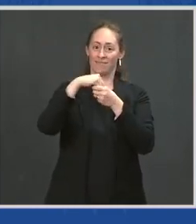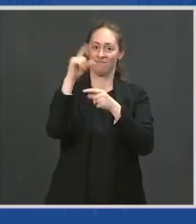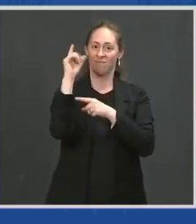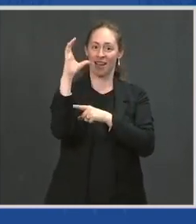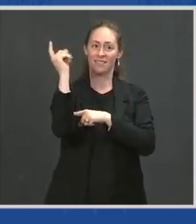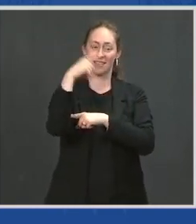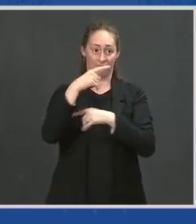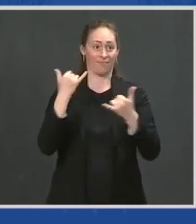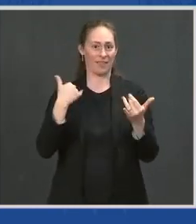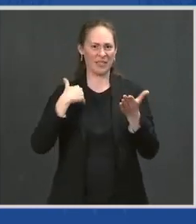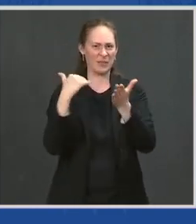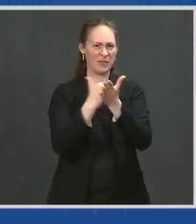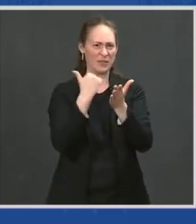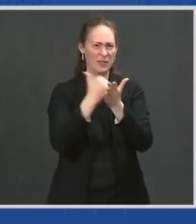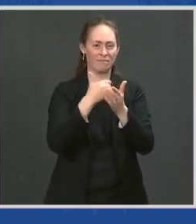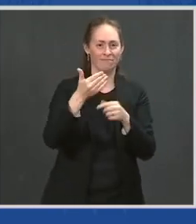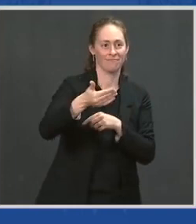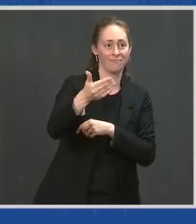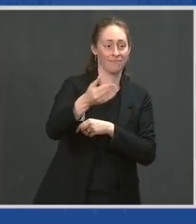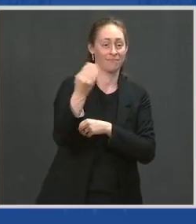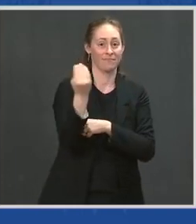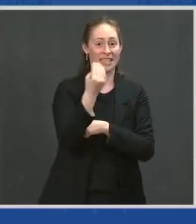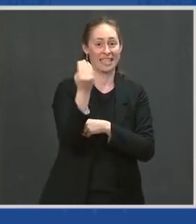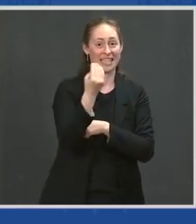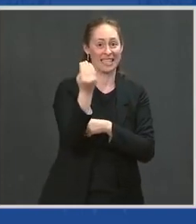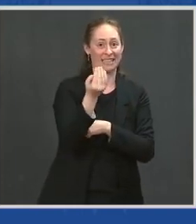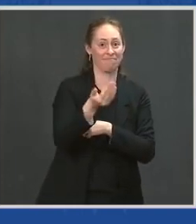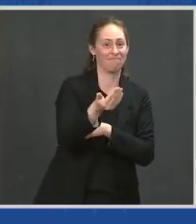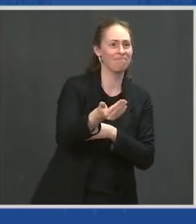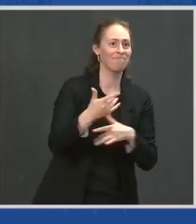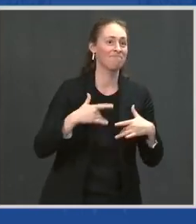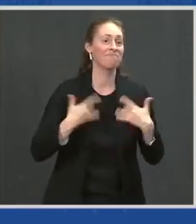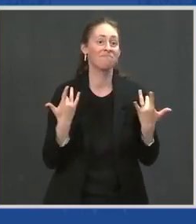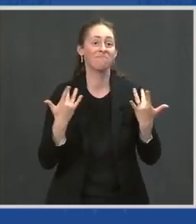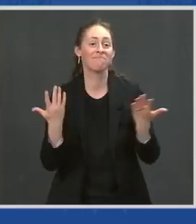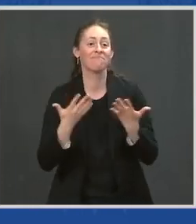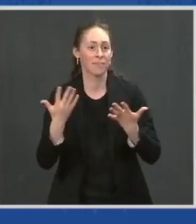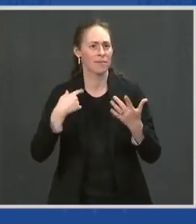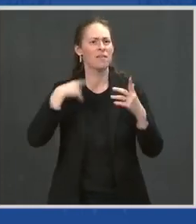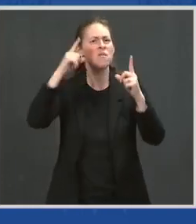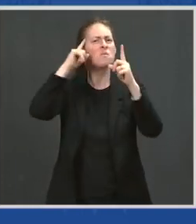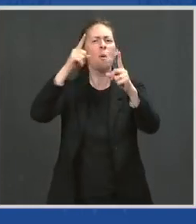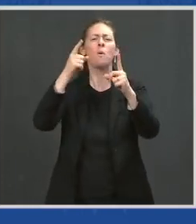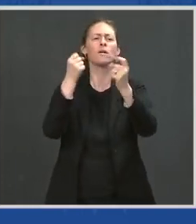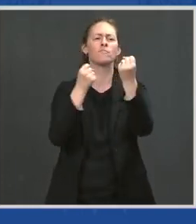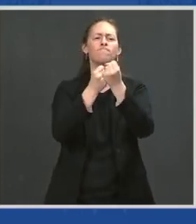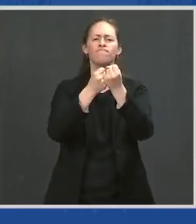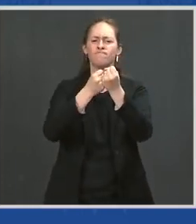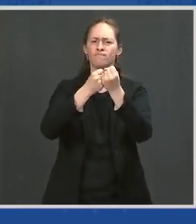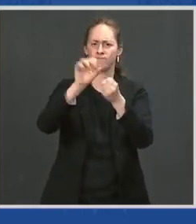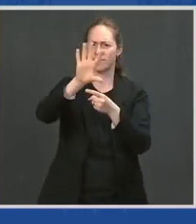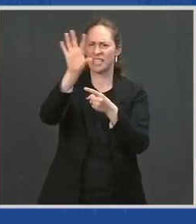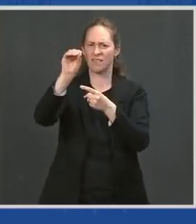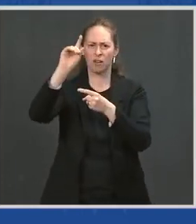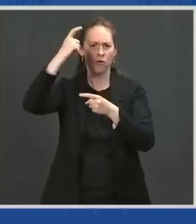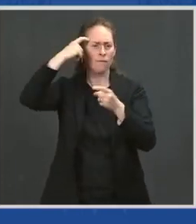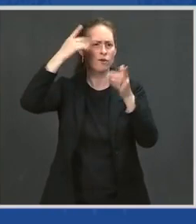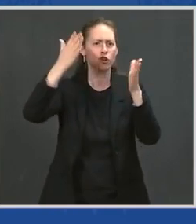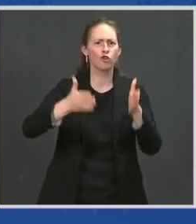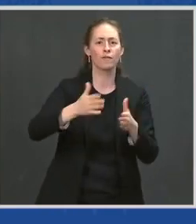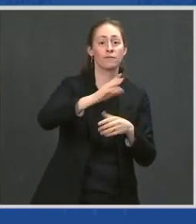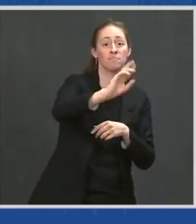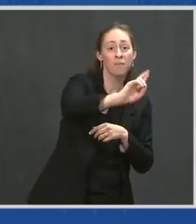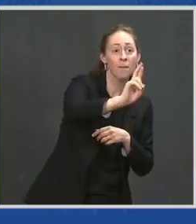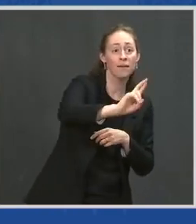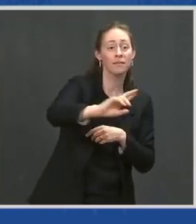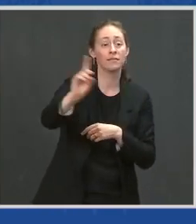in my direction, and with the support of 50 governors, Democrats and Republicans alike, everyone over the age of